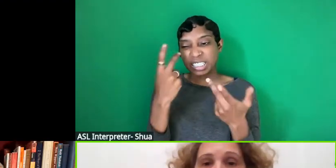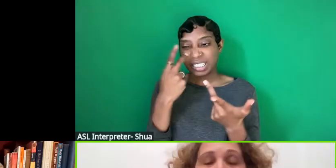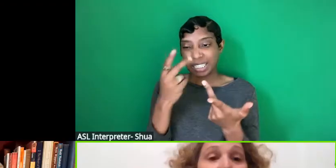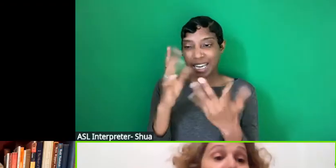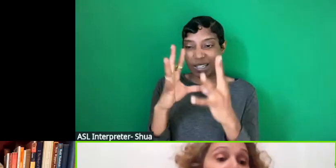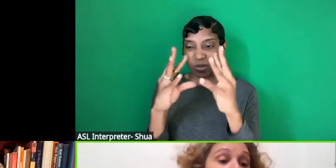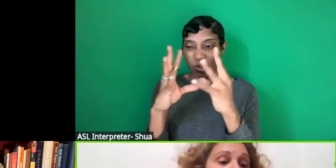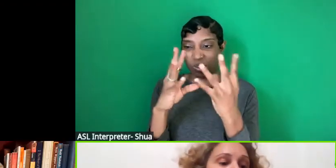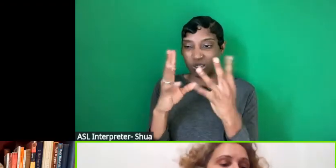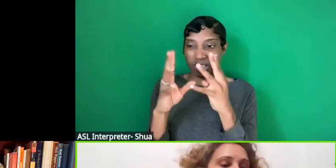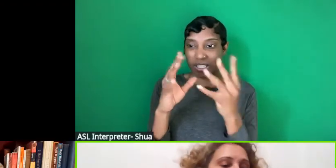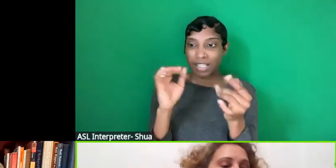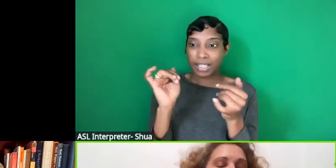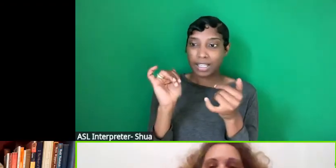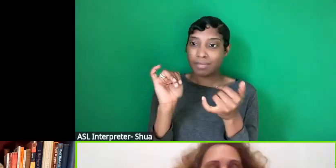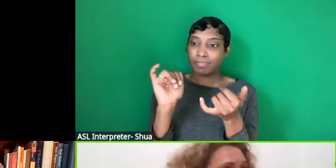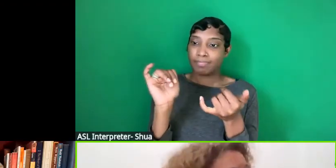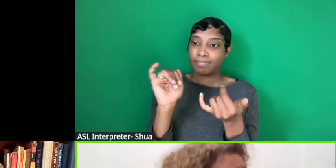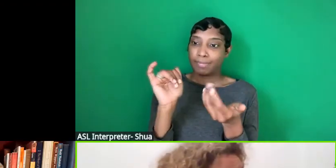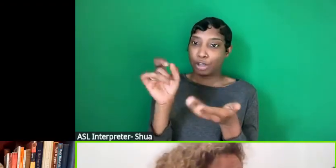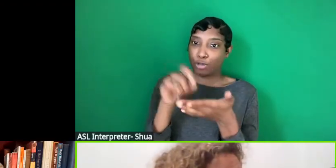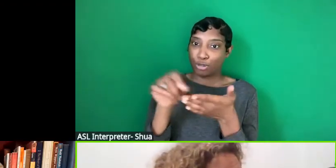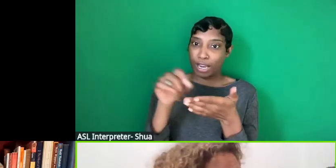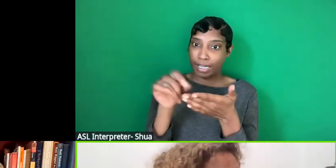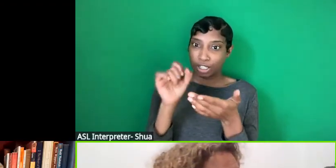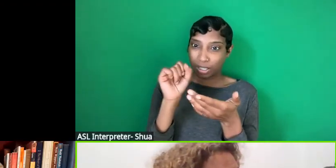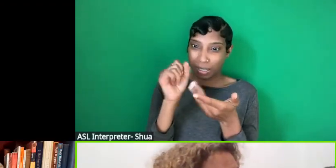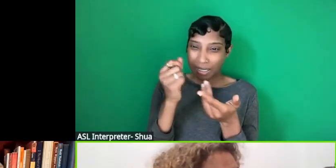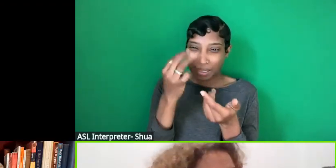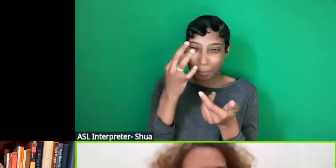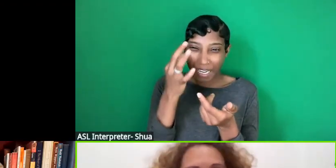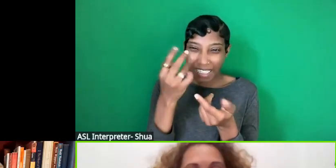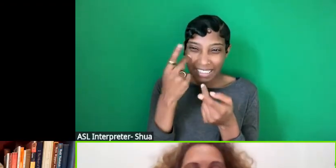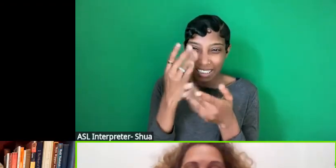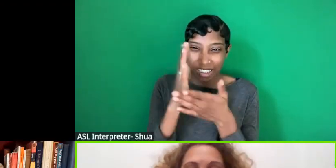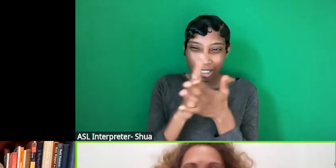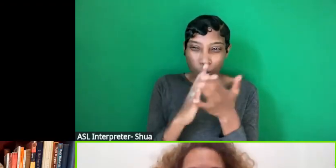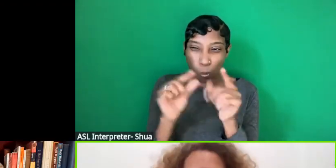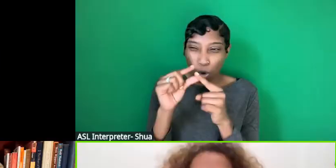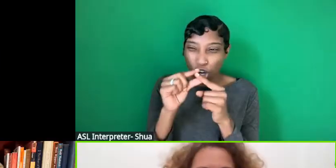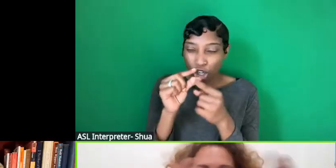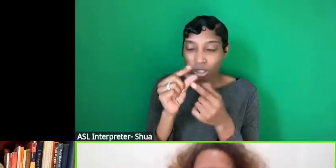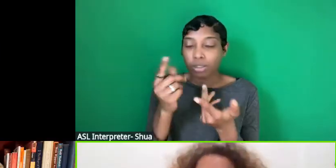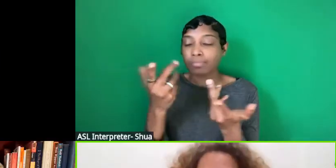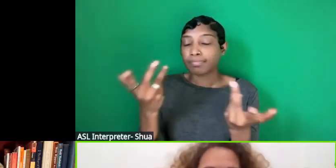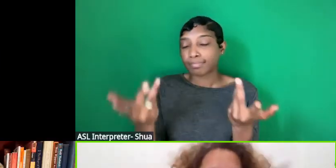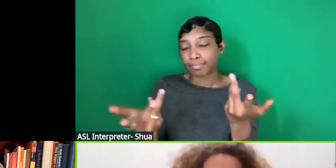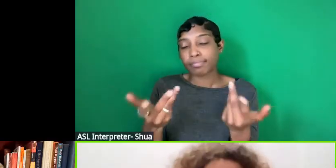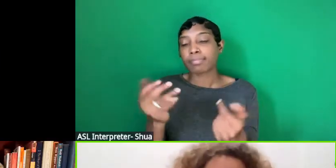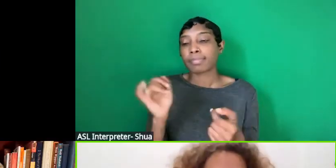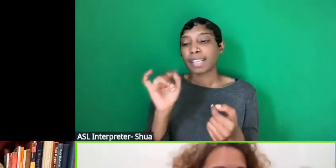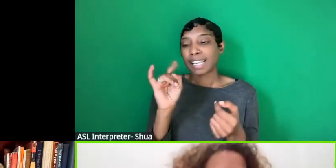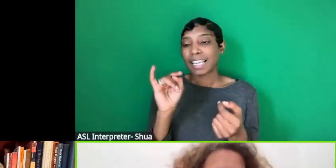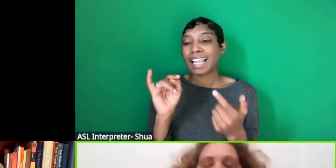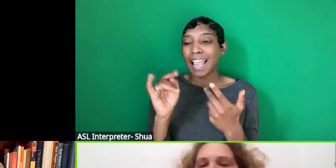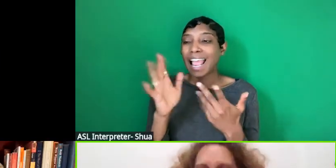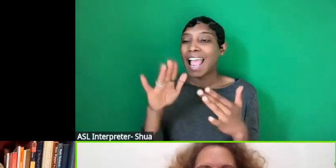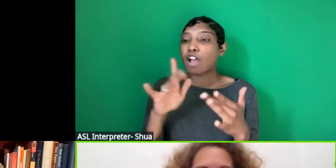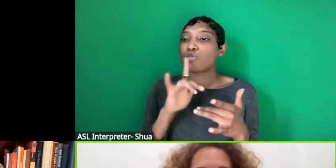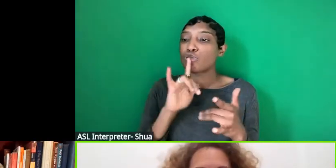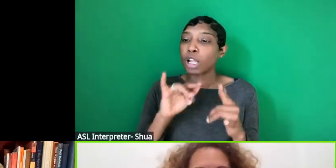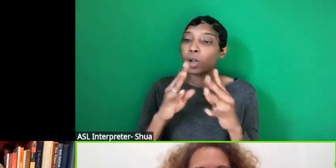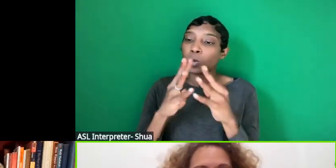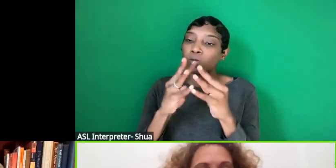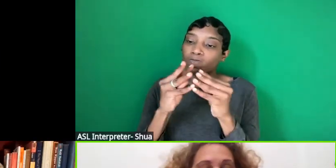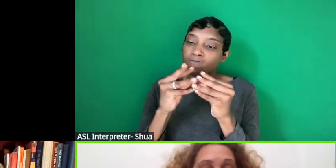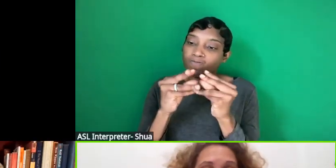can still see the writing. You might even be able to see some words in there, right? So it hasn't really kind of become a